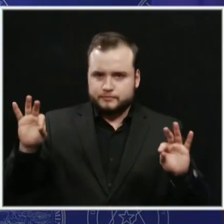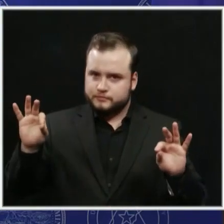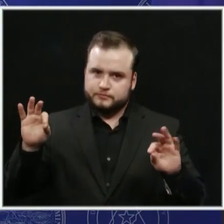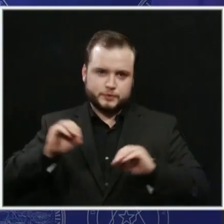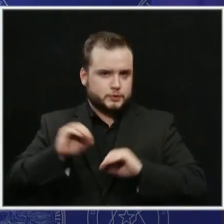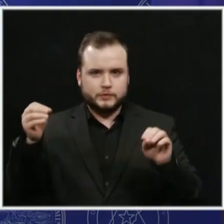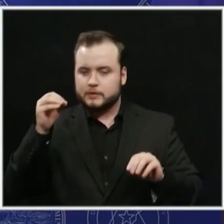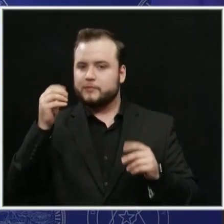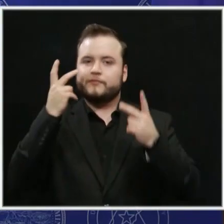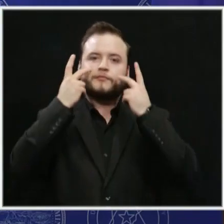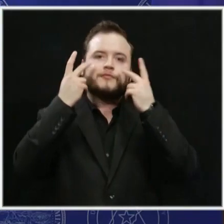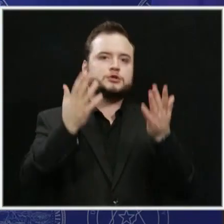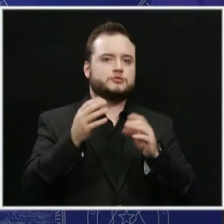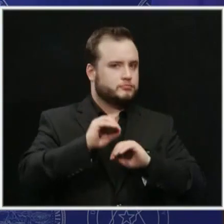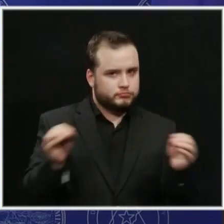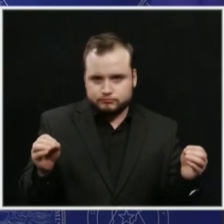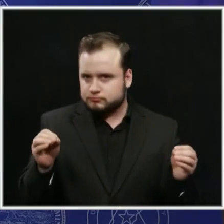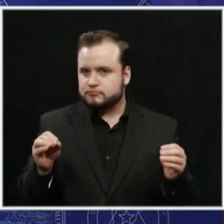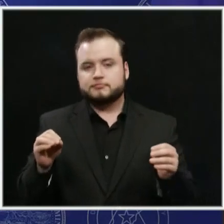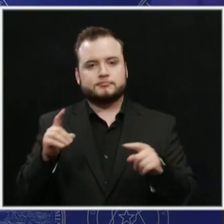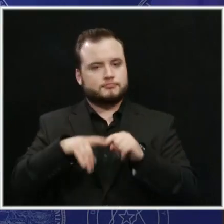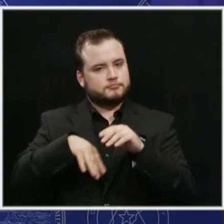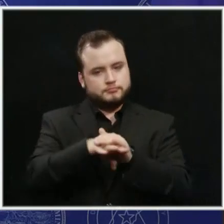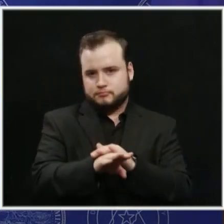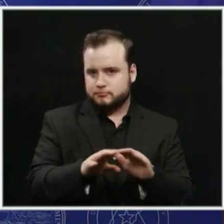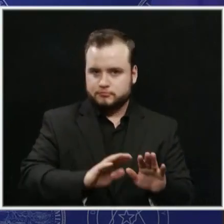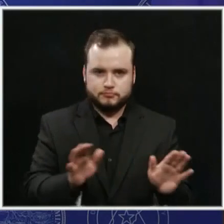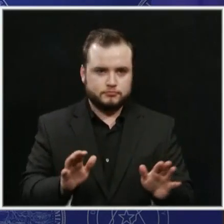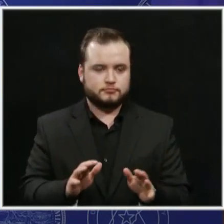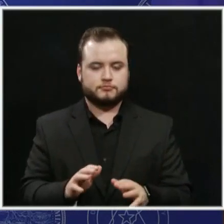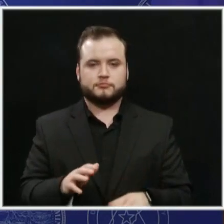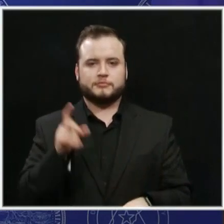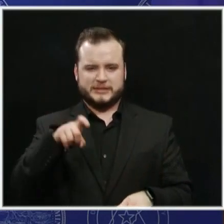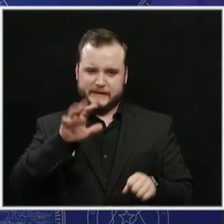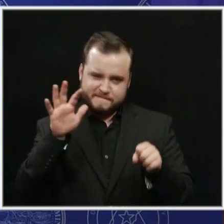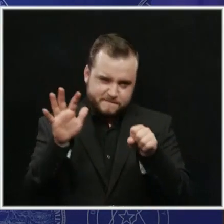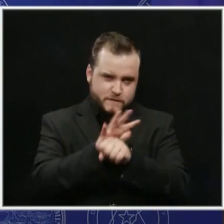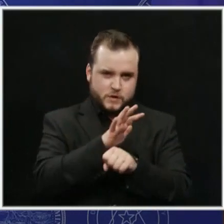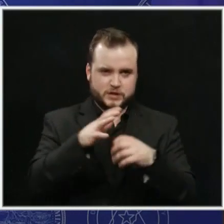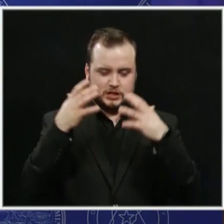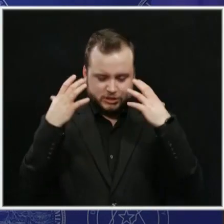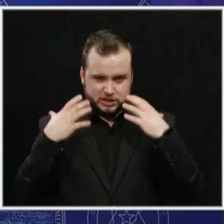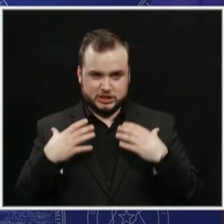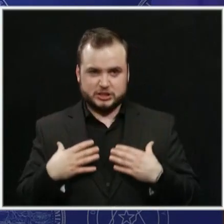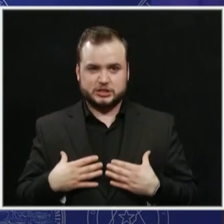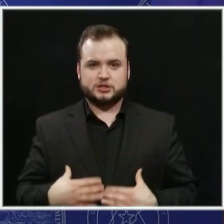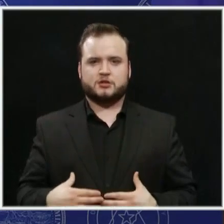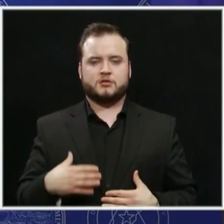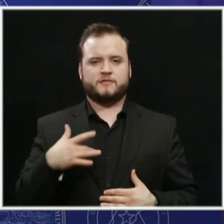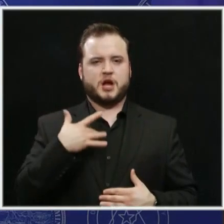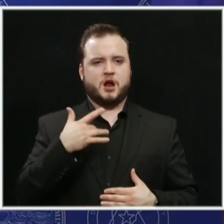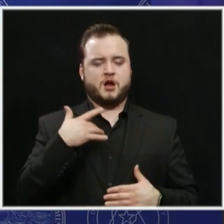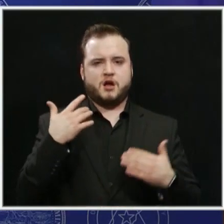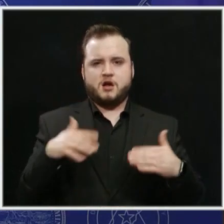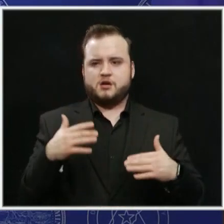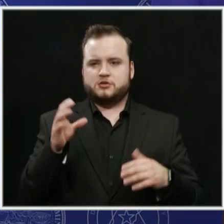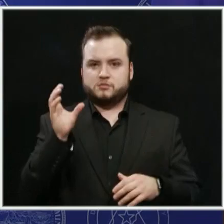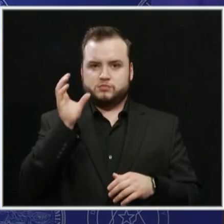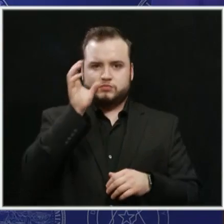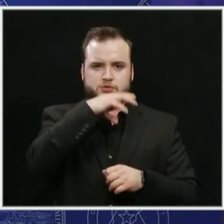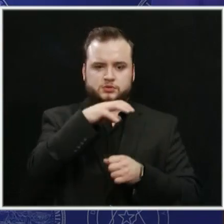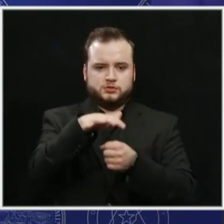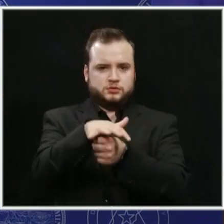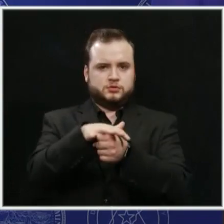in full garb. It's very eerie. It's very quiet, it's very somber, and it's